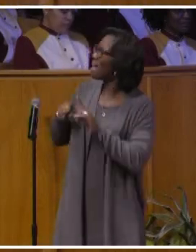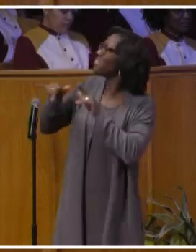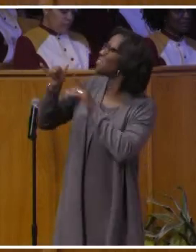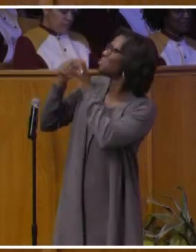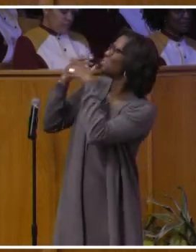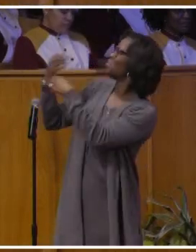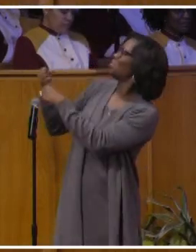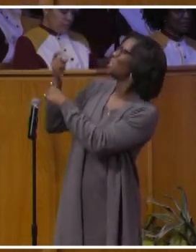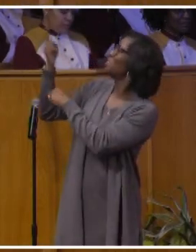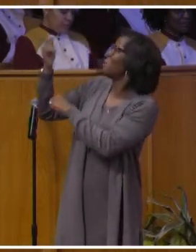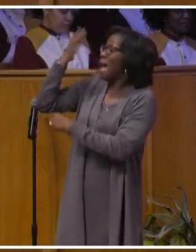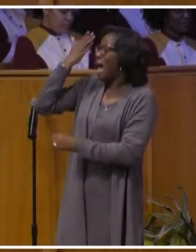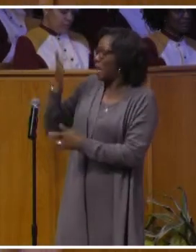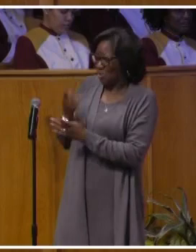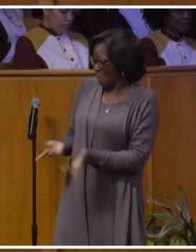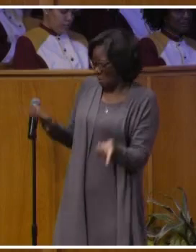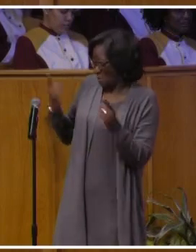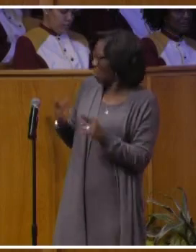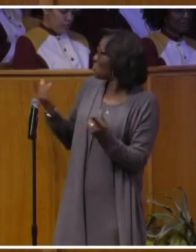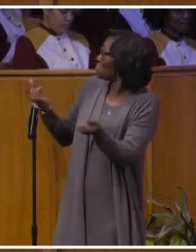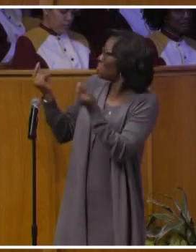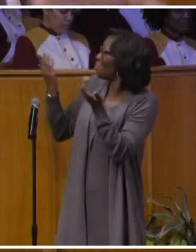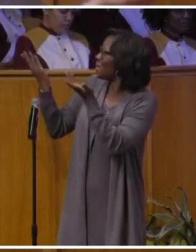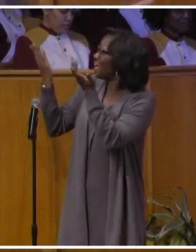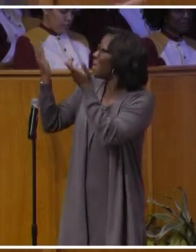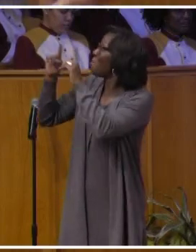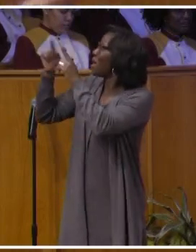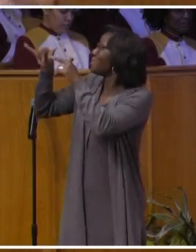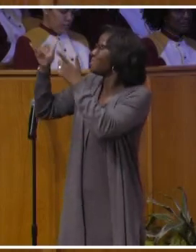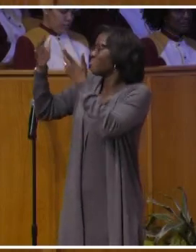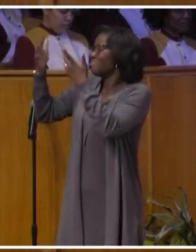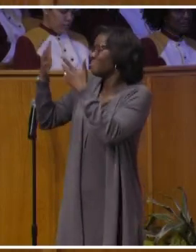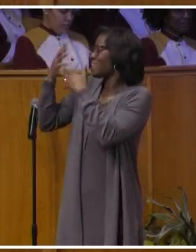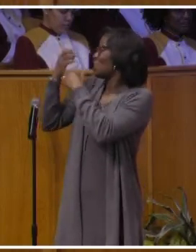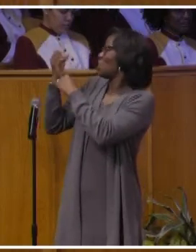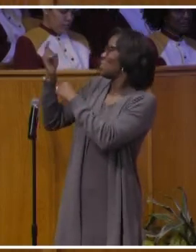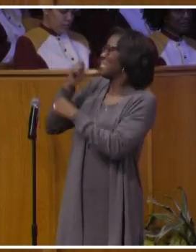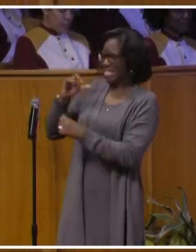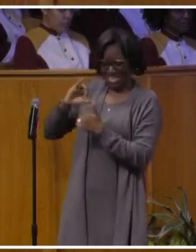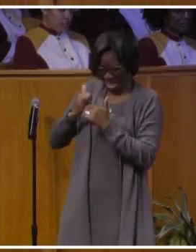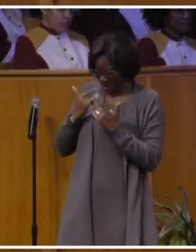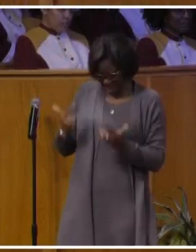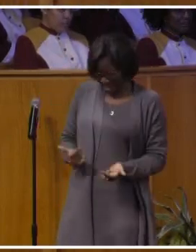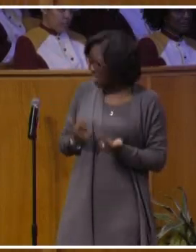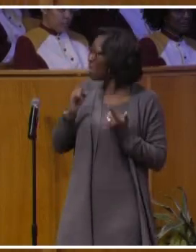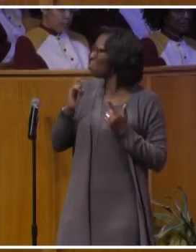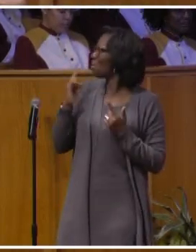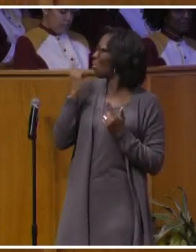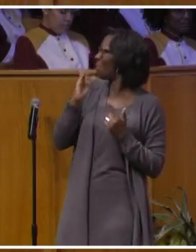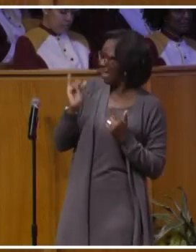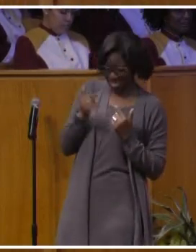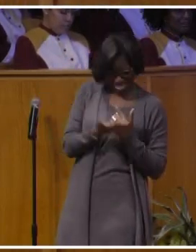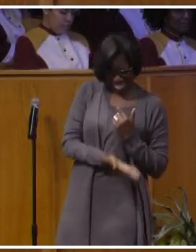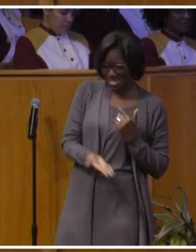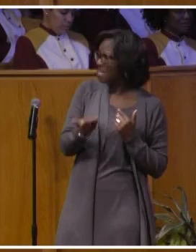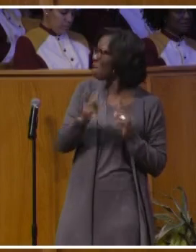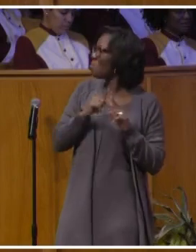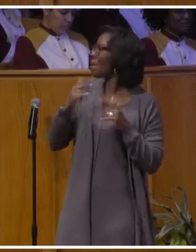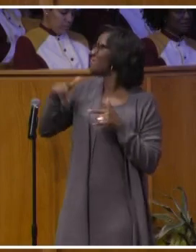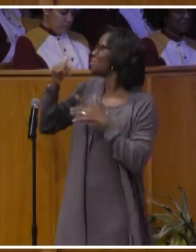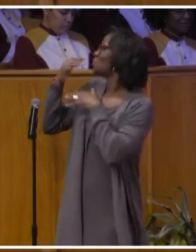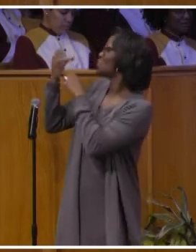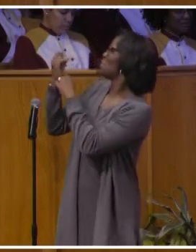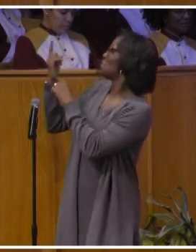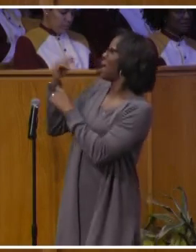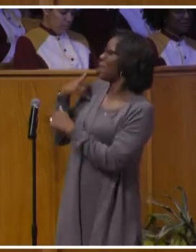trust you. I don't know what you're up to, but I trust you. This is not the way my life ought to look, but God, I trust you.